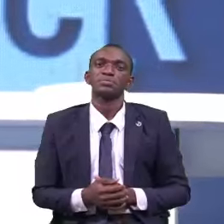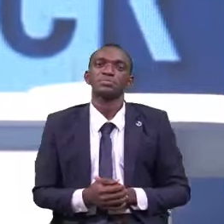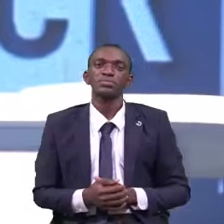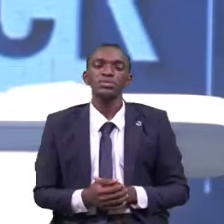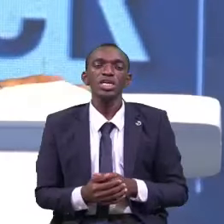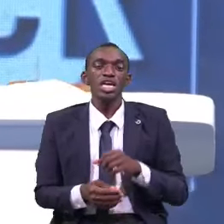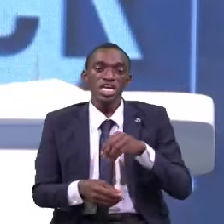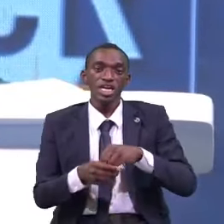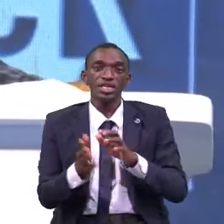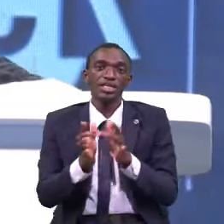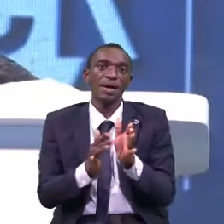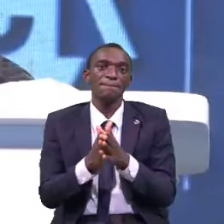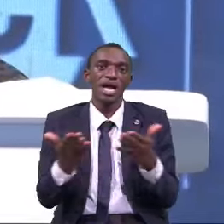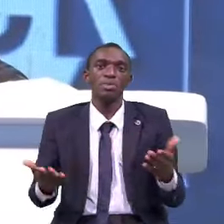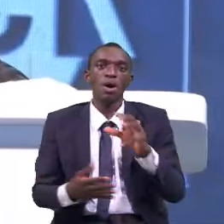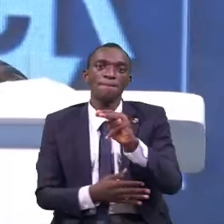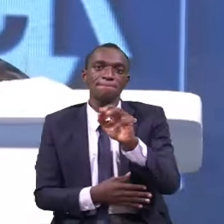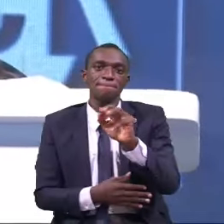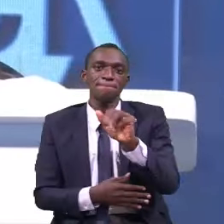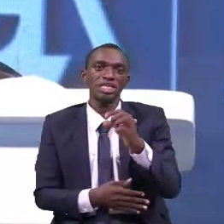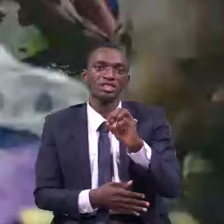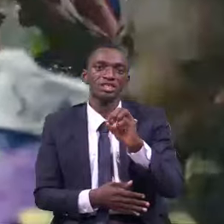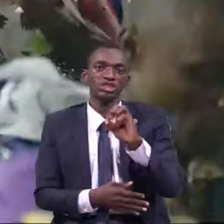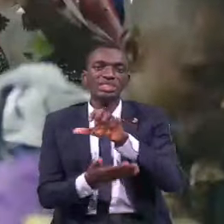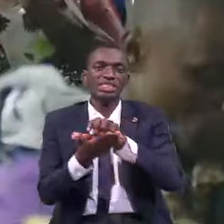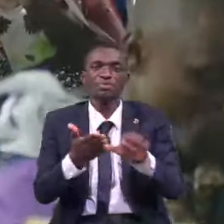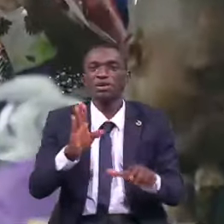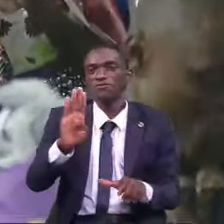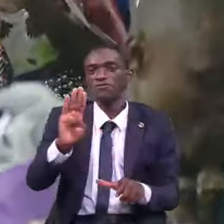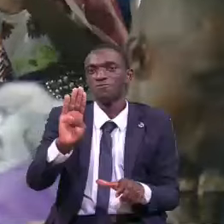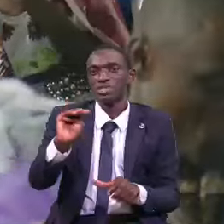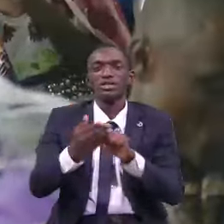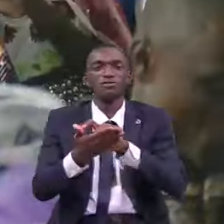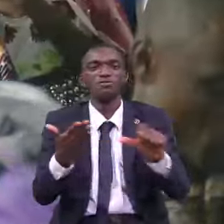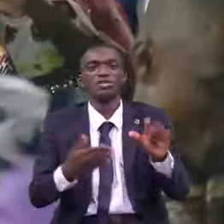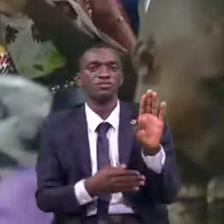Matthew chapter 14, we're looking at verse 14.